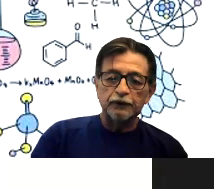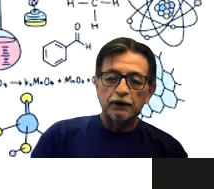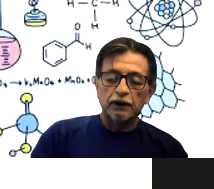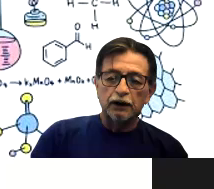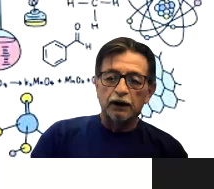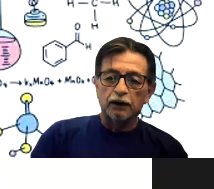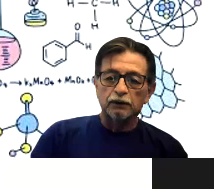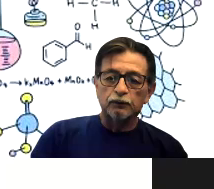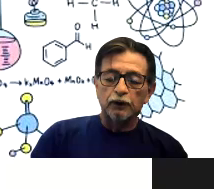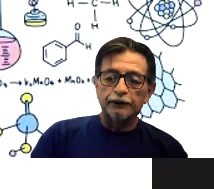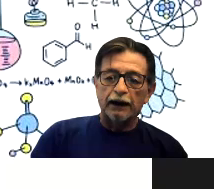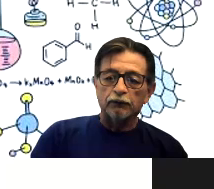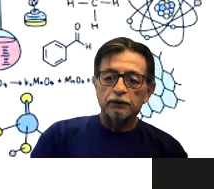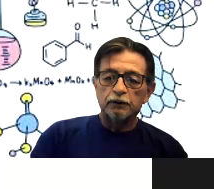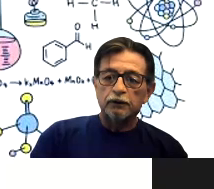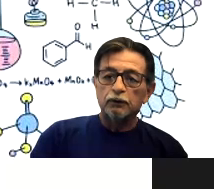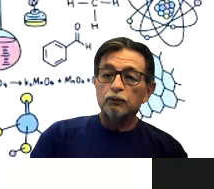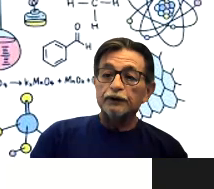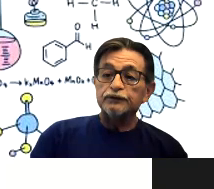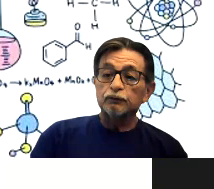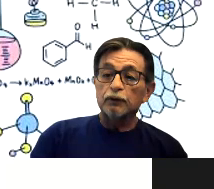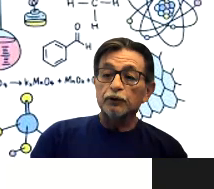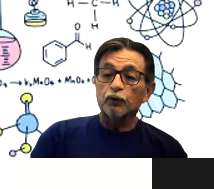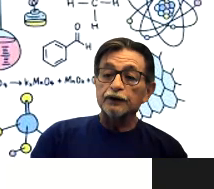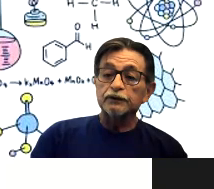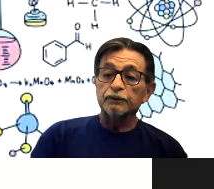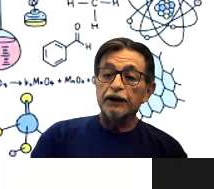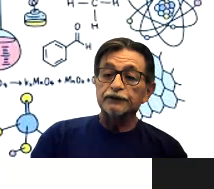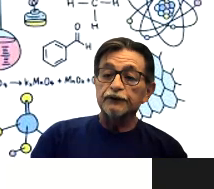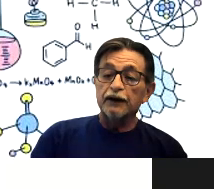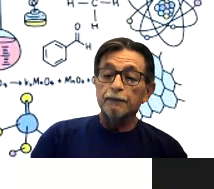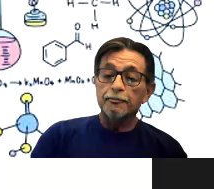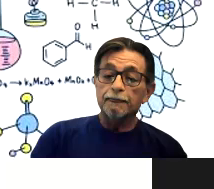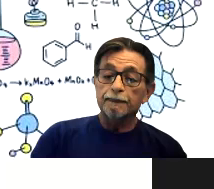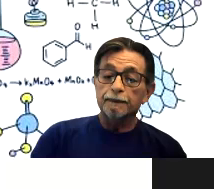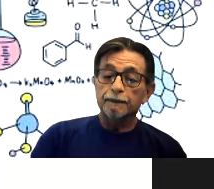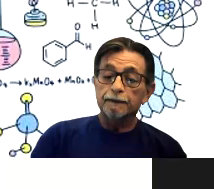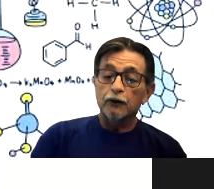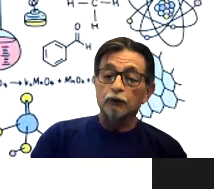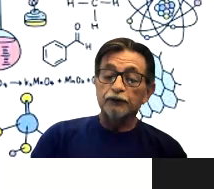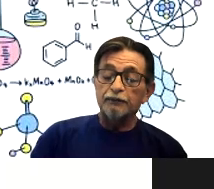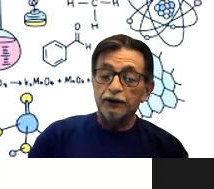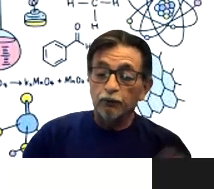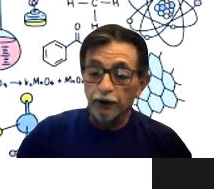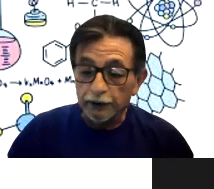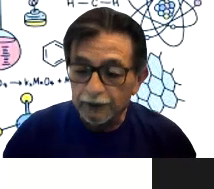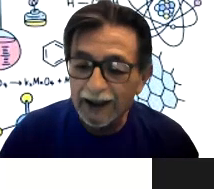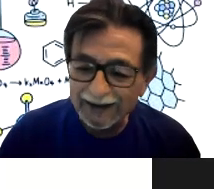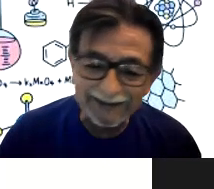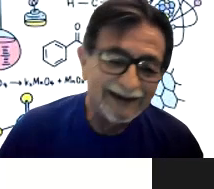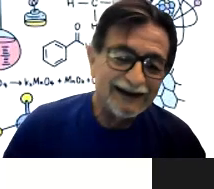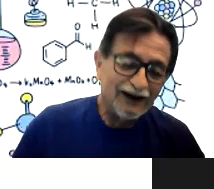example. Now, which one more question? Let me answer that. Oh, 5-minute